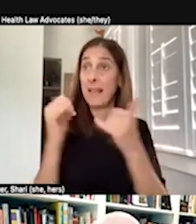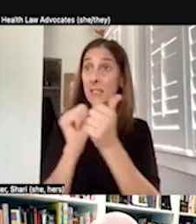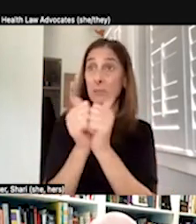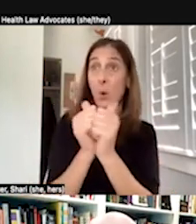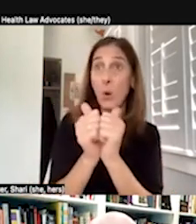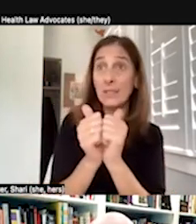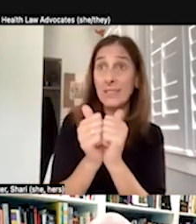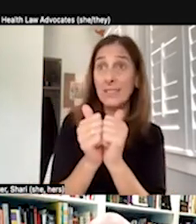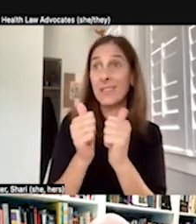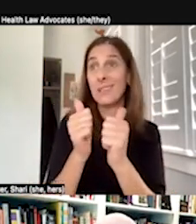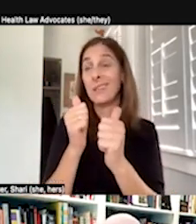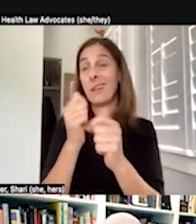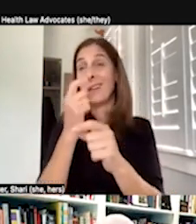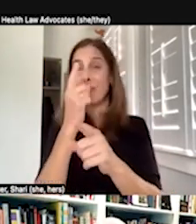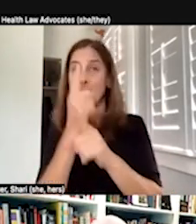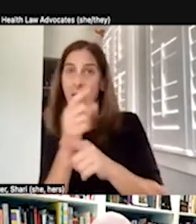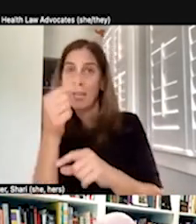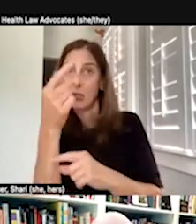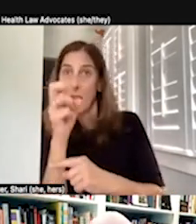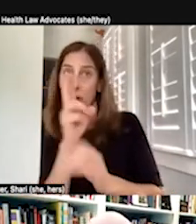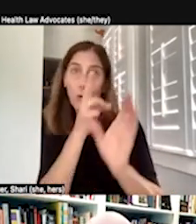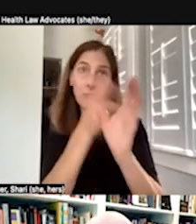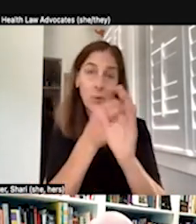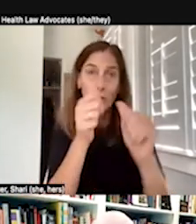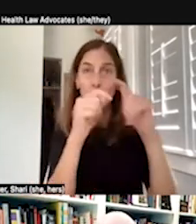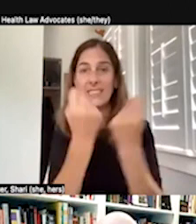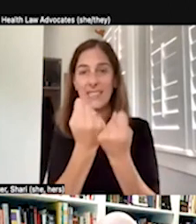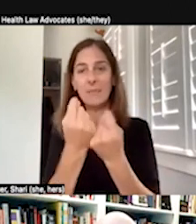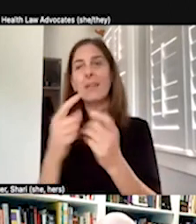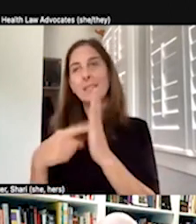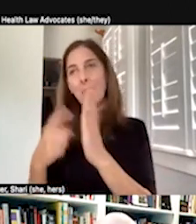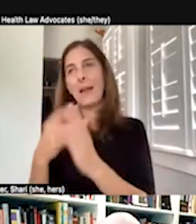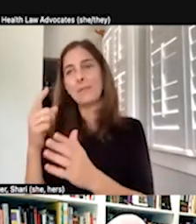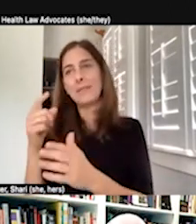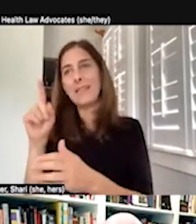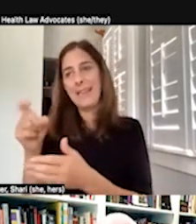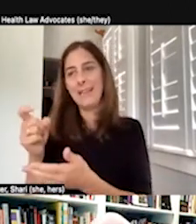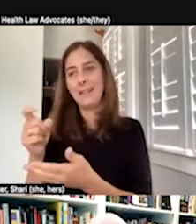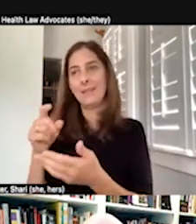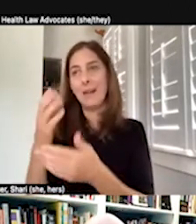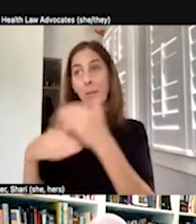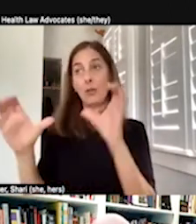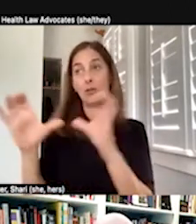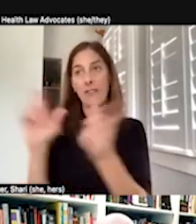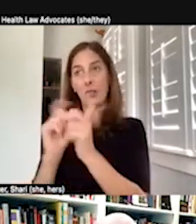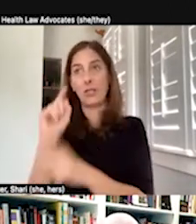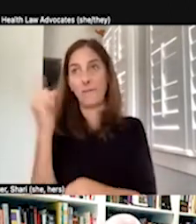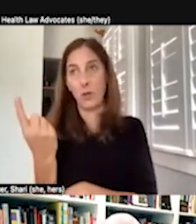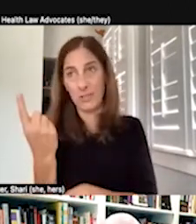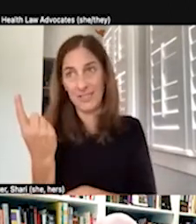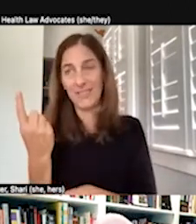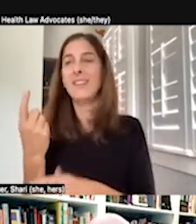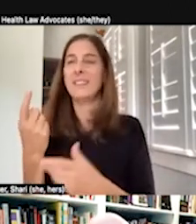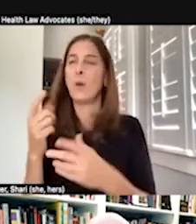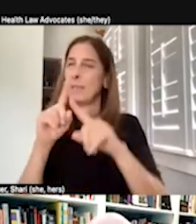affirming gender or things like that. So, of course, there can be changes to this process. It is not a step 1, step 2, step 3 for all